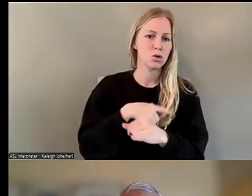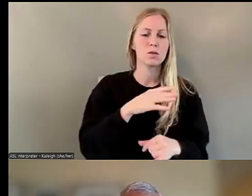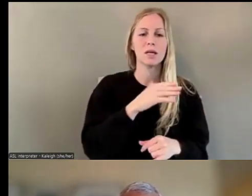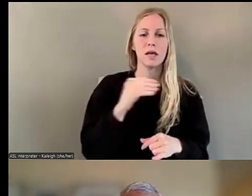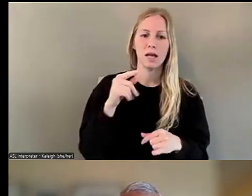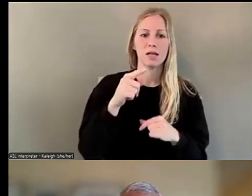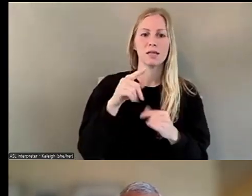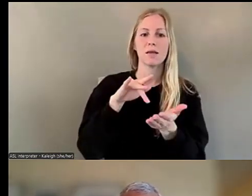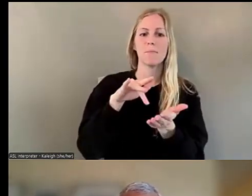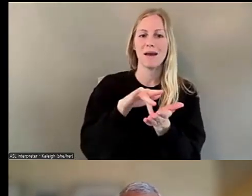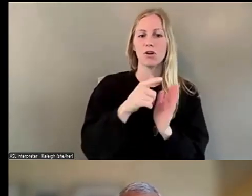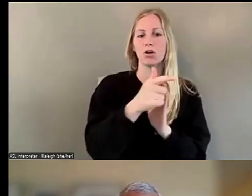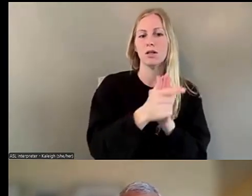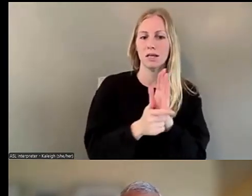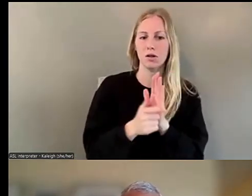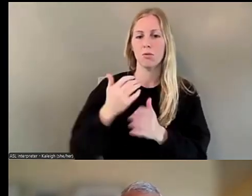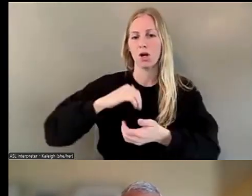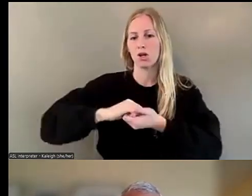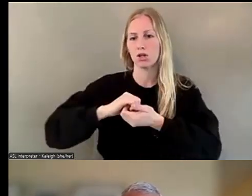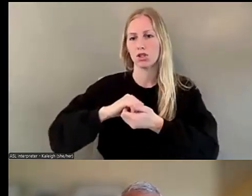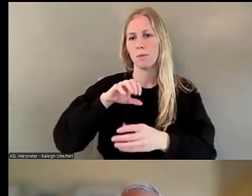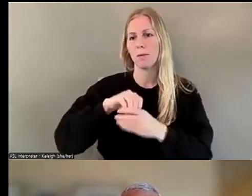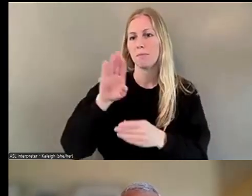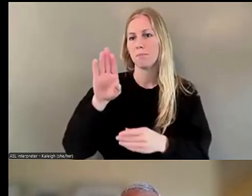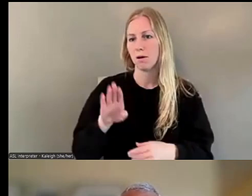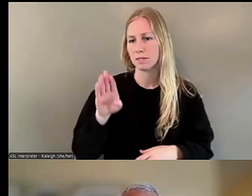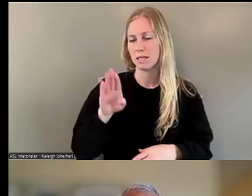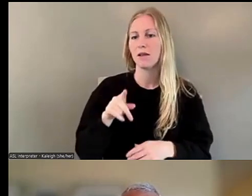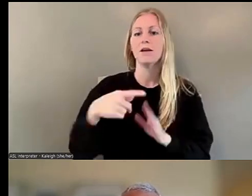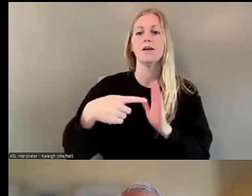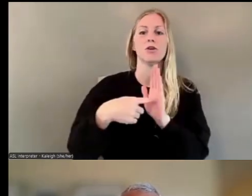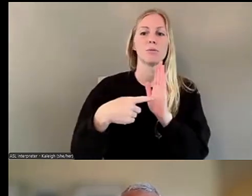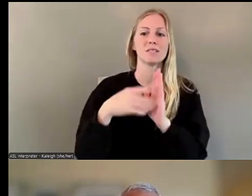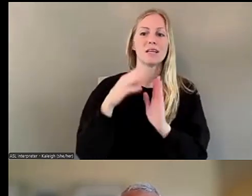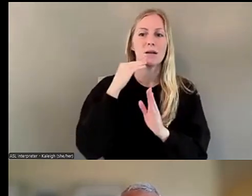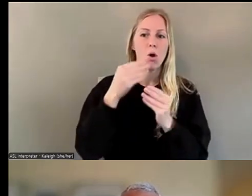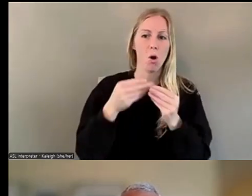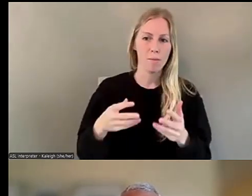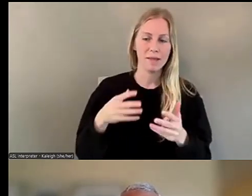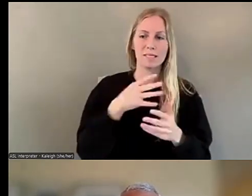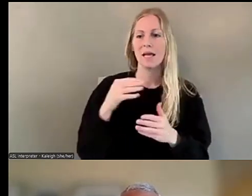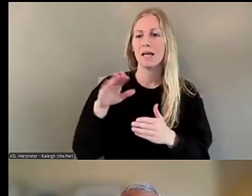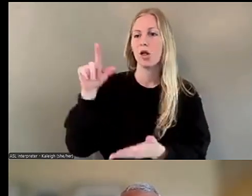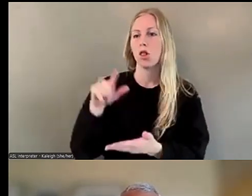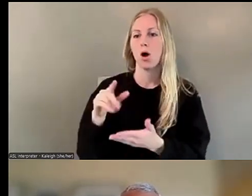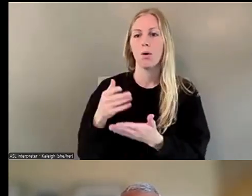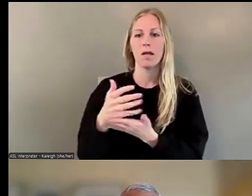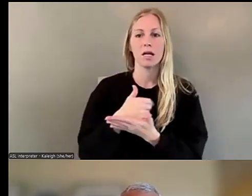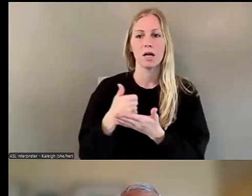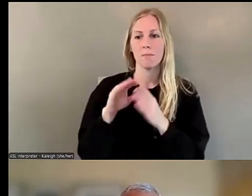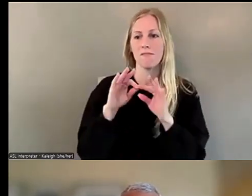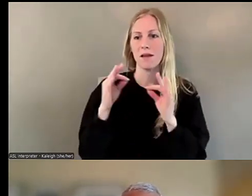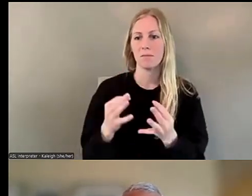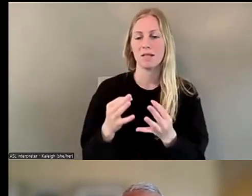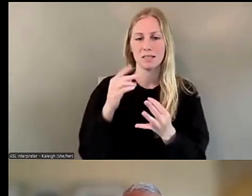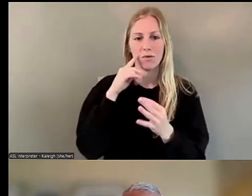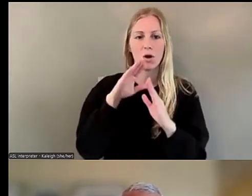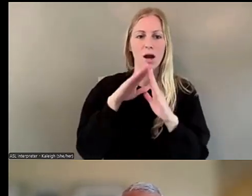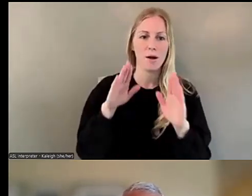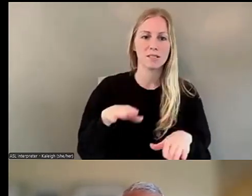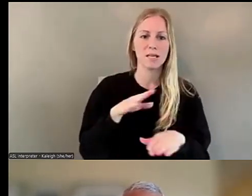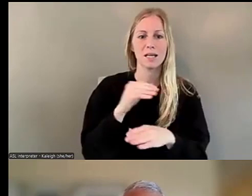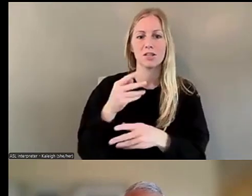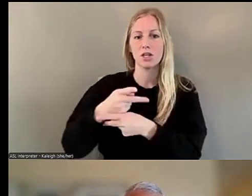Medical Legal Partnership in Boston, where she represented homeless and low-income families in housing and shelter matters. She's a graduate